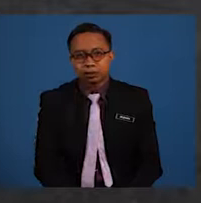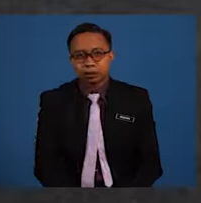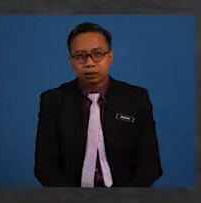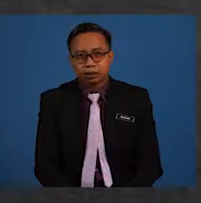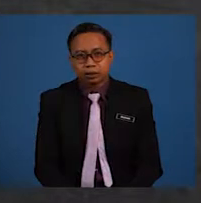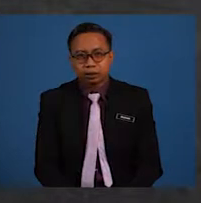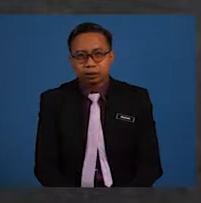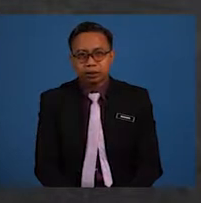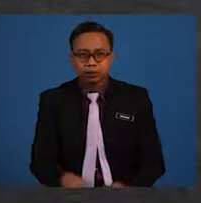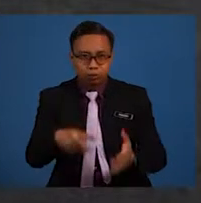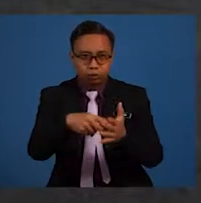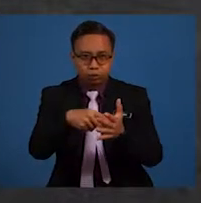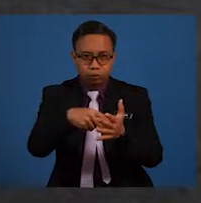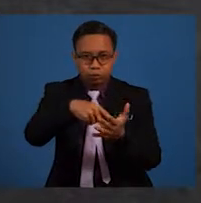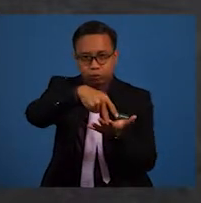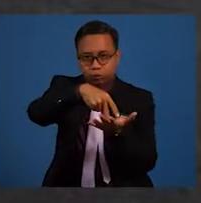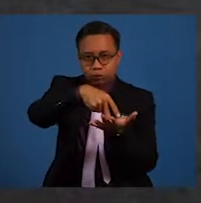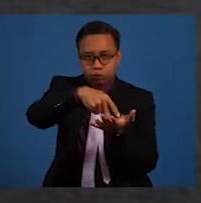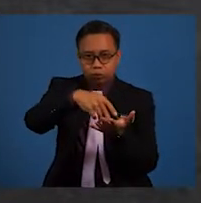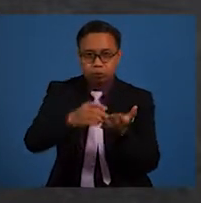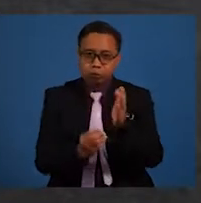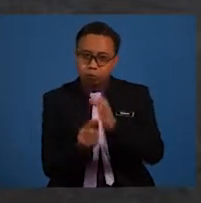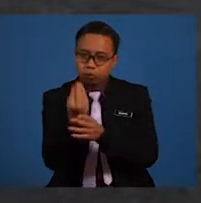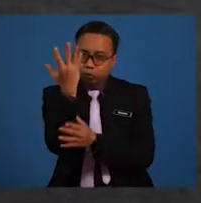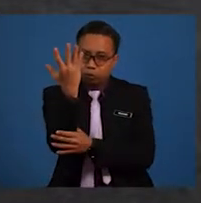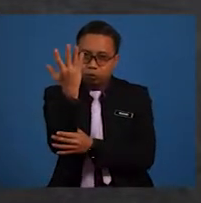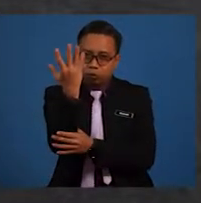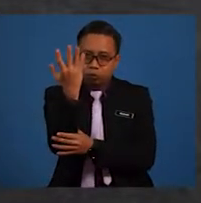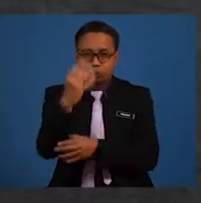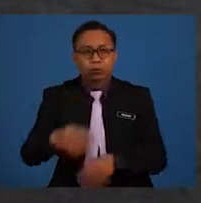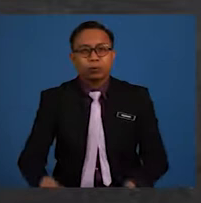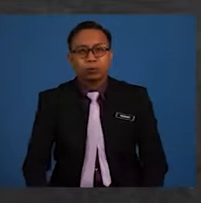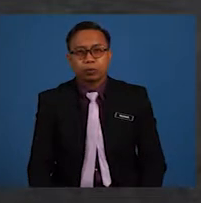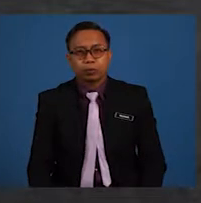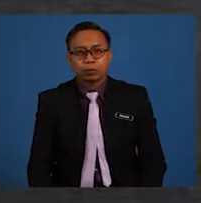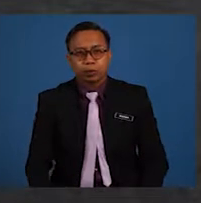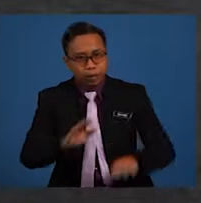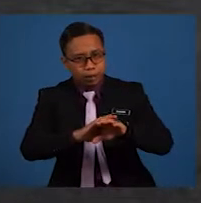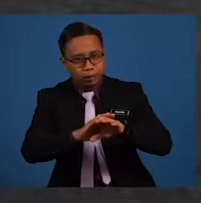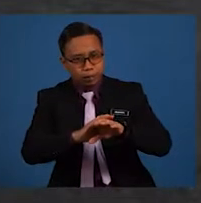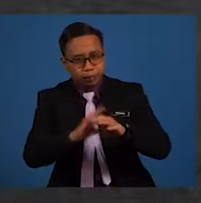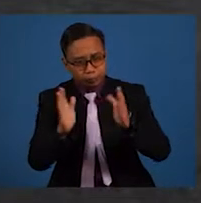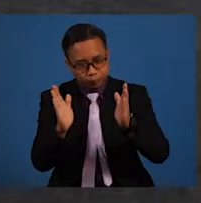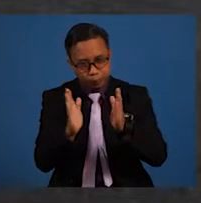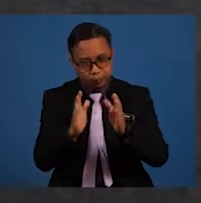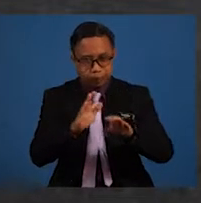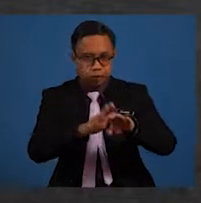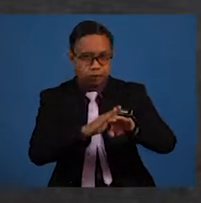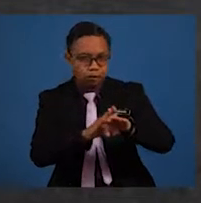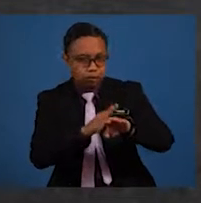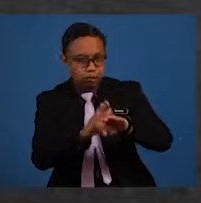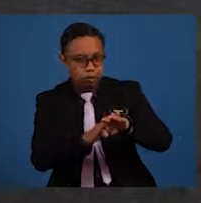Stunt growth has something to do with grow at a much